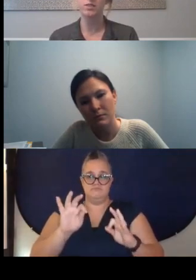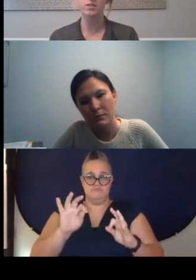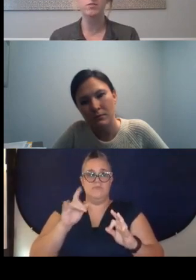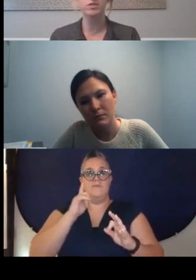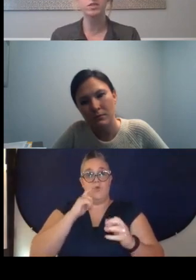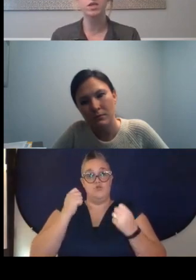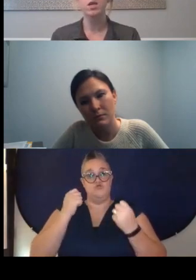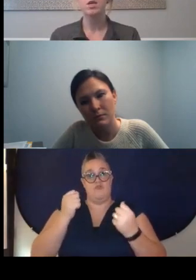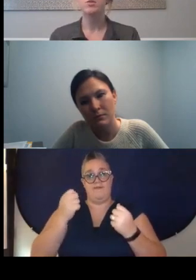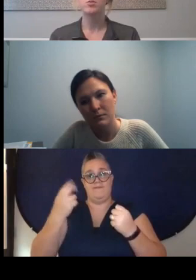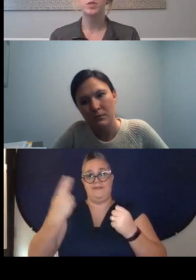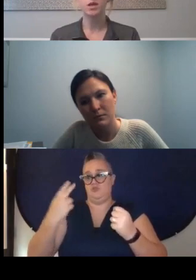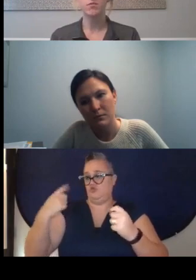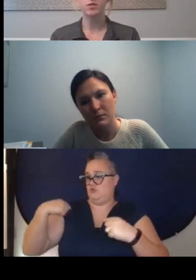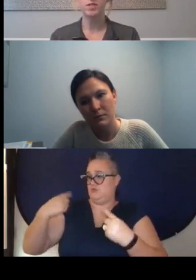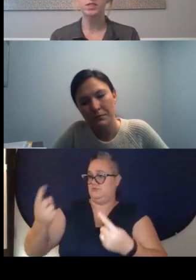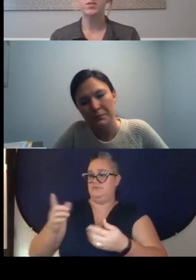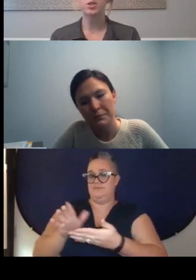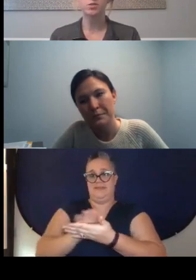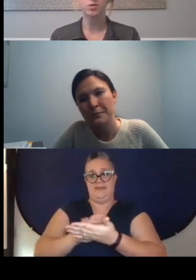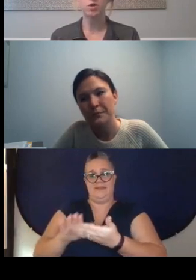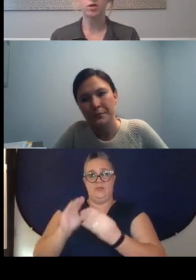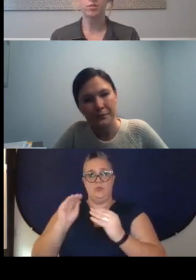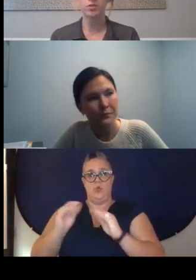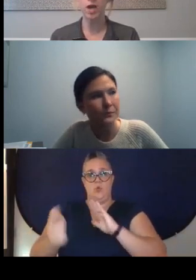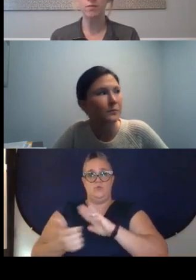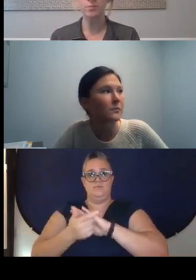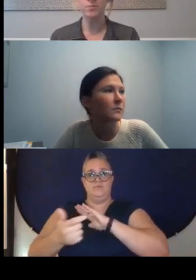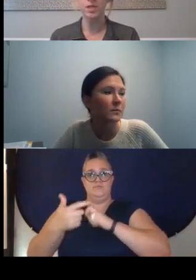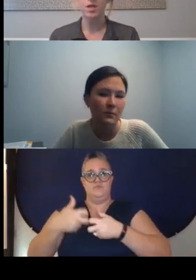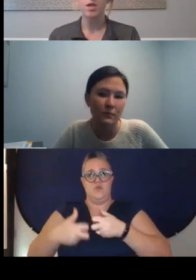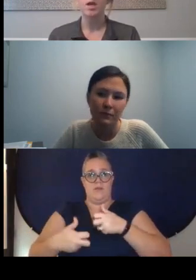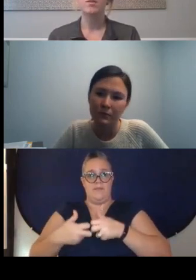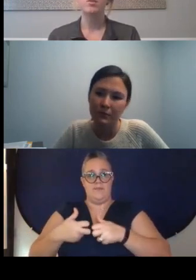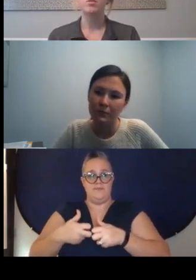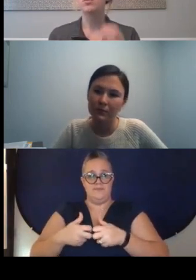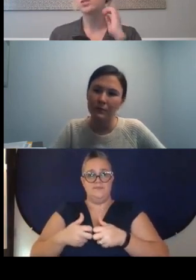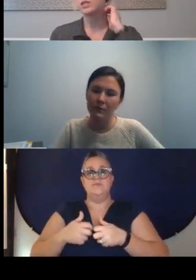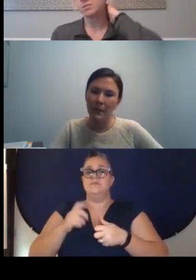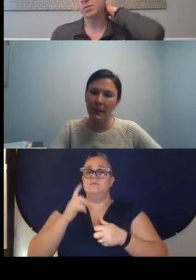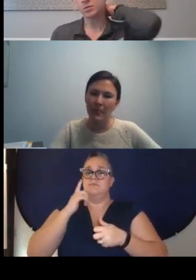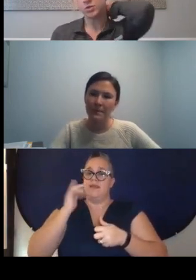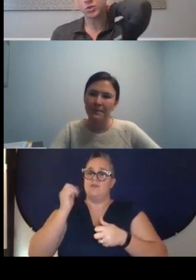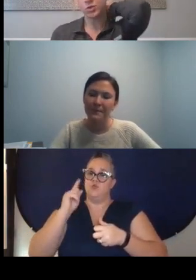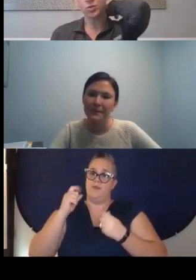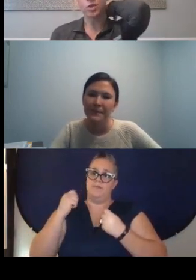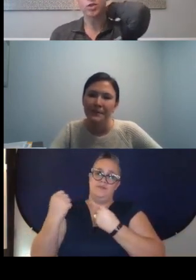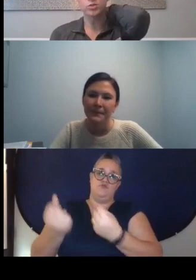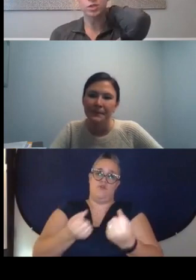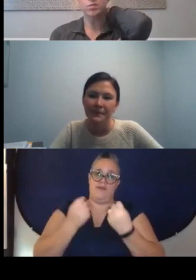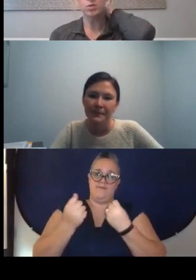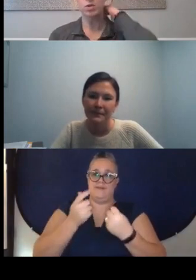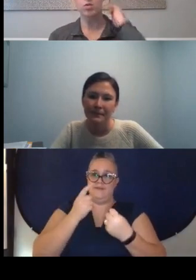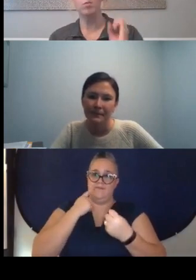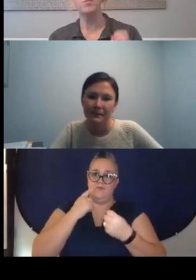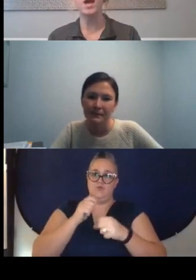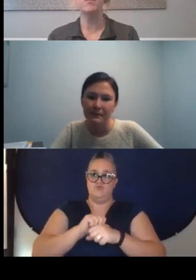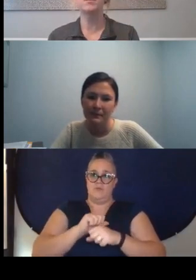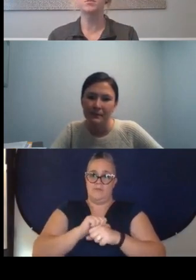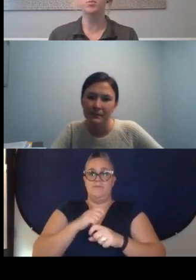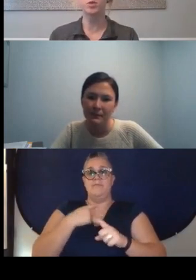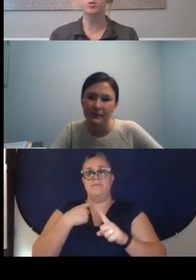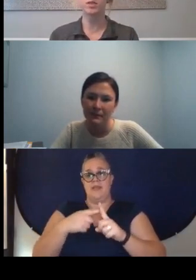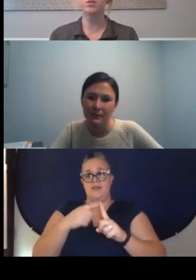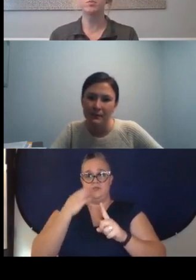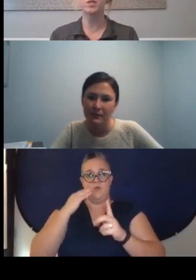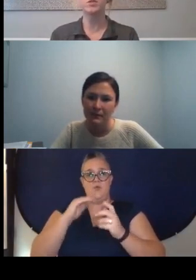driver's license. Obviously, to be a field technician, you are going to be driving. And then you do just need to be able to use a computer or have